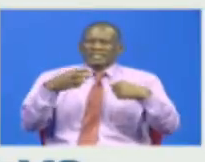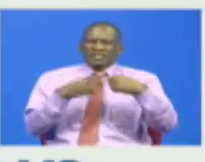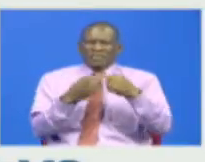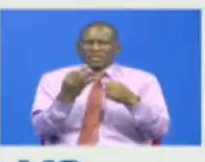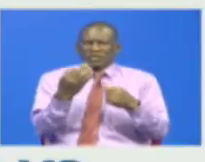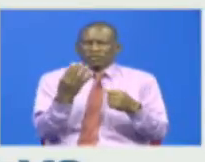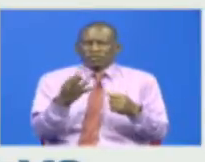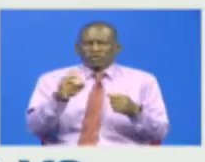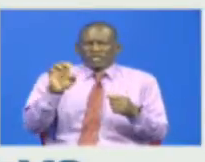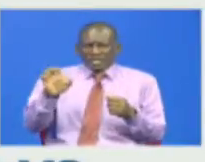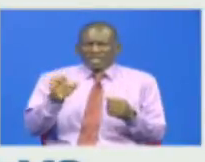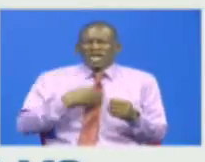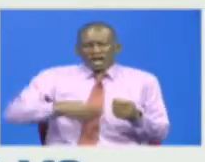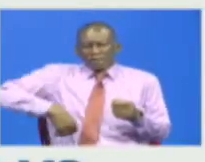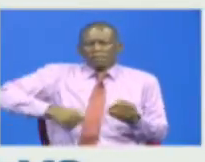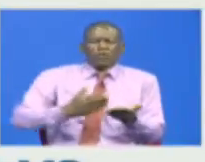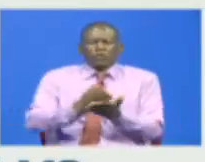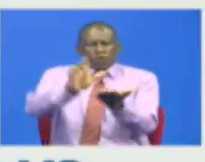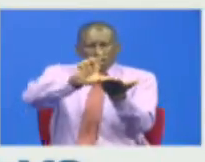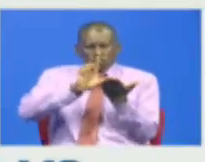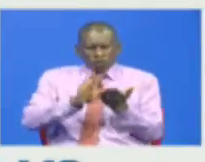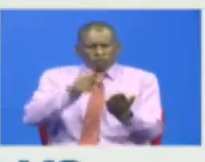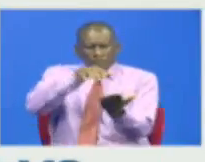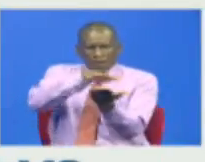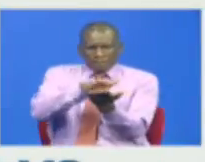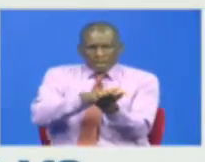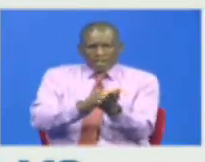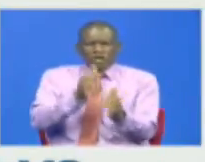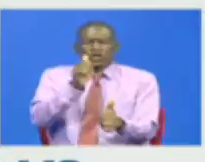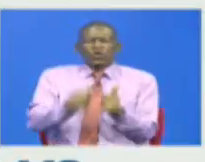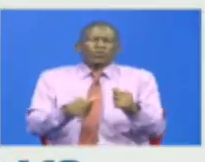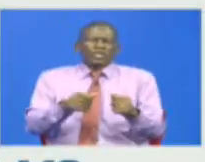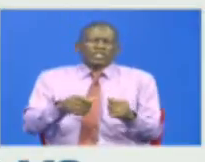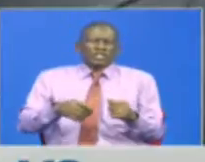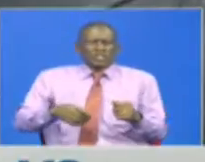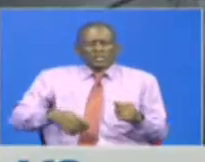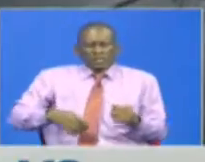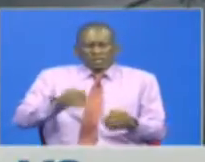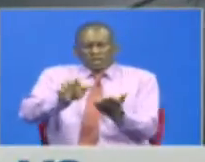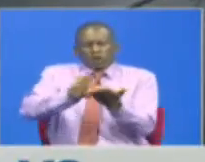from Uwezo Microfinance Bank, which was still yet to be cleared.